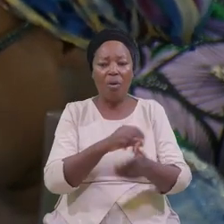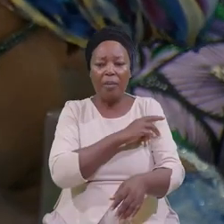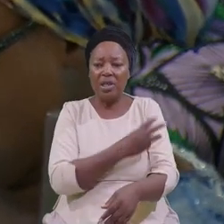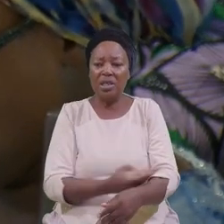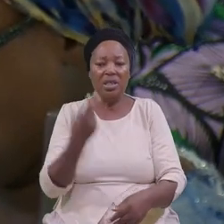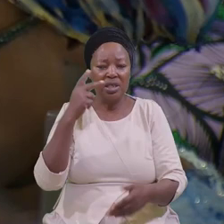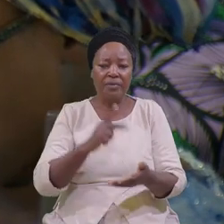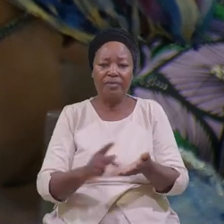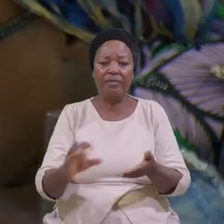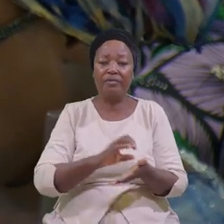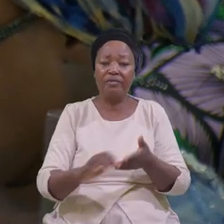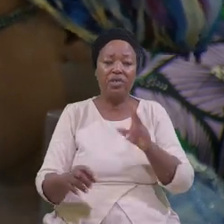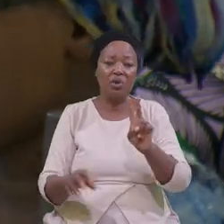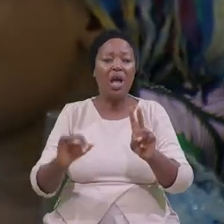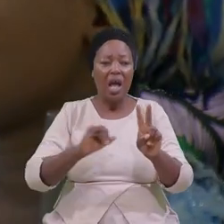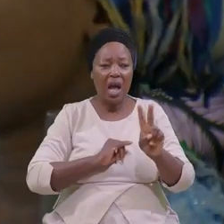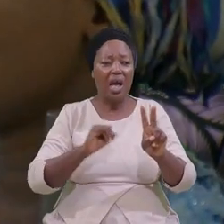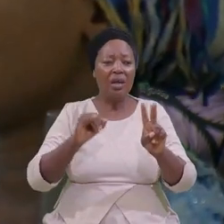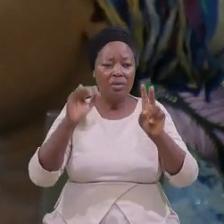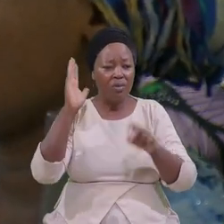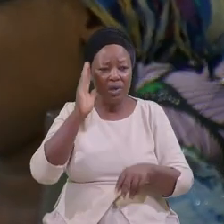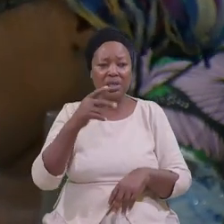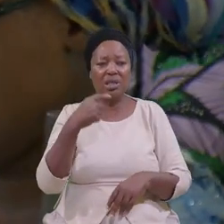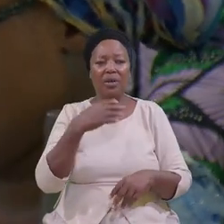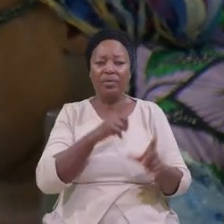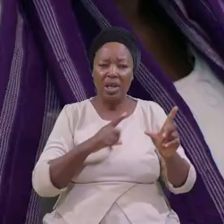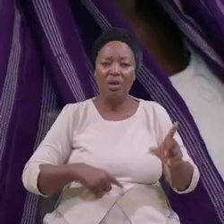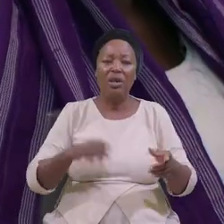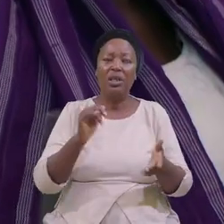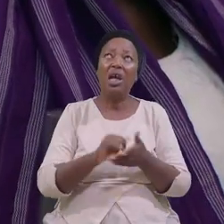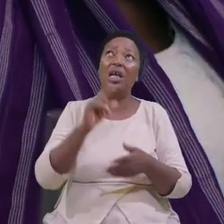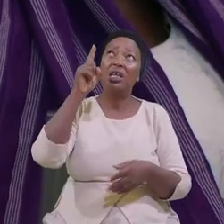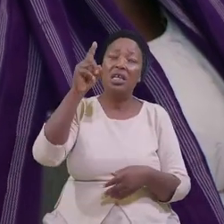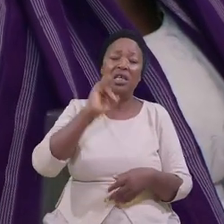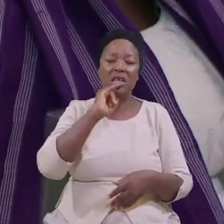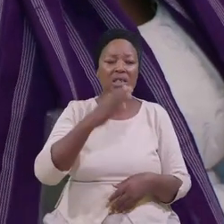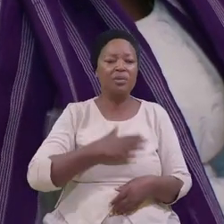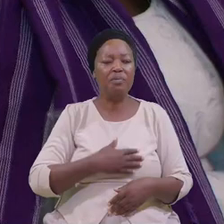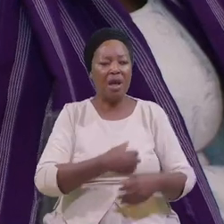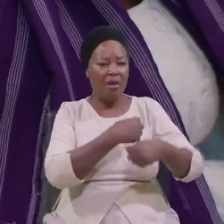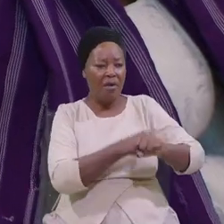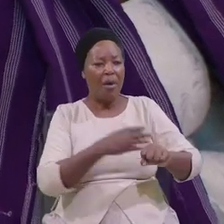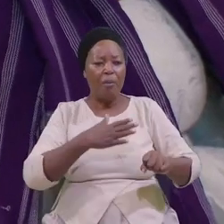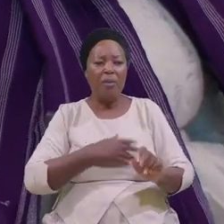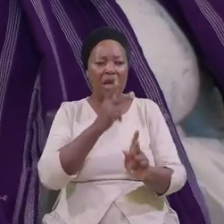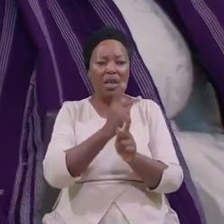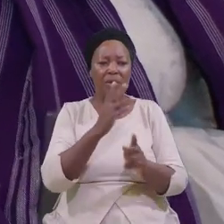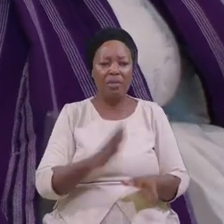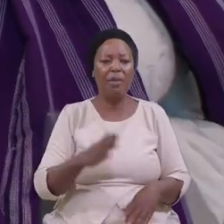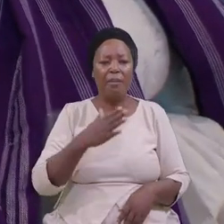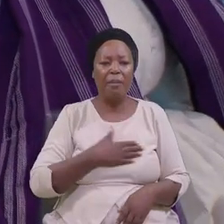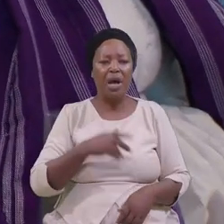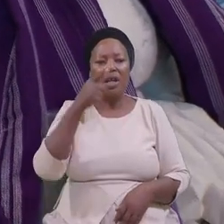will say of the Lord, he is my refuge, my fortress, my God.